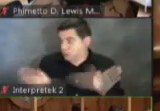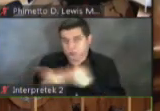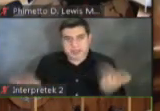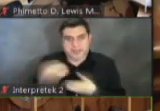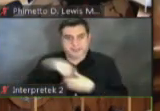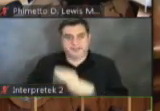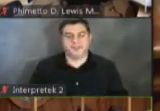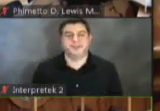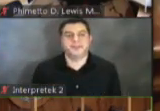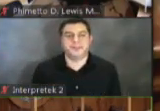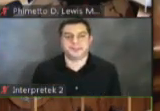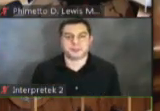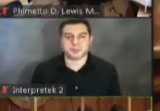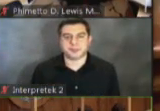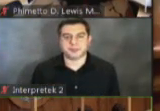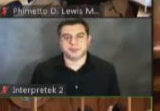Welcome.